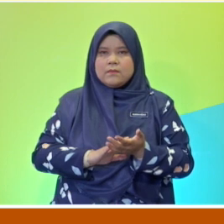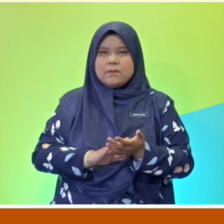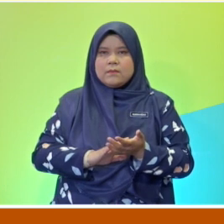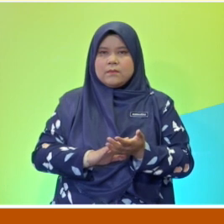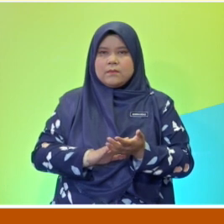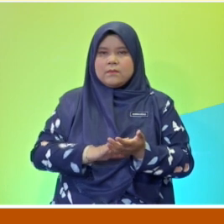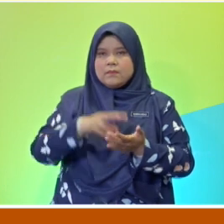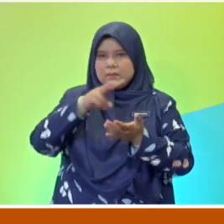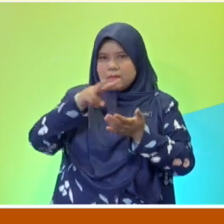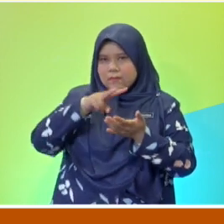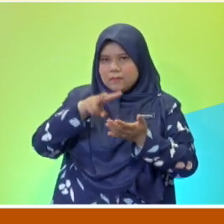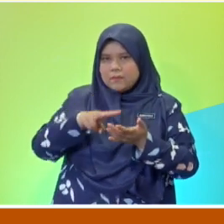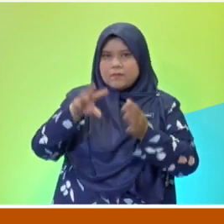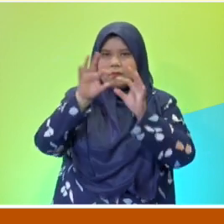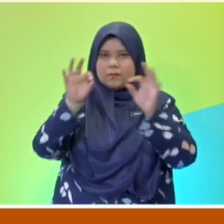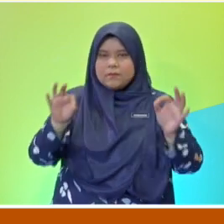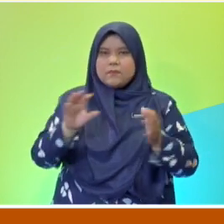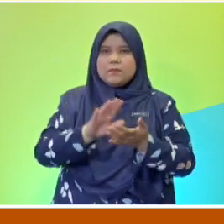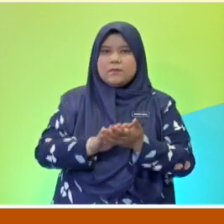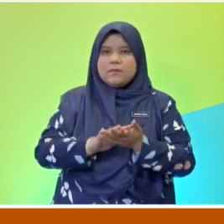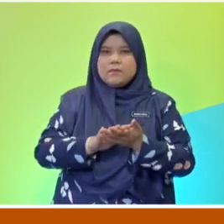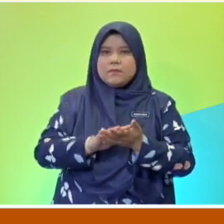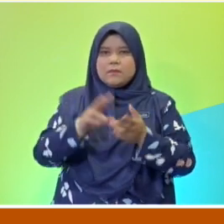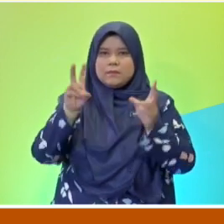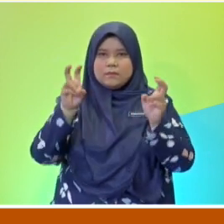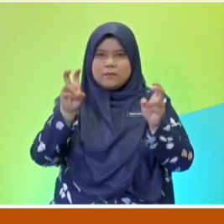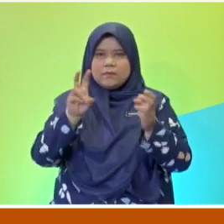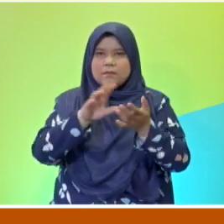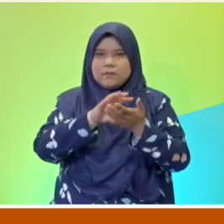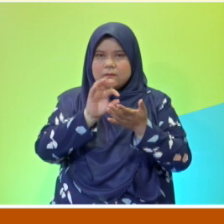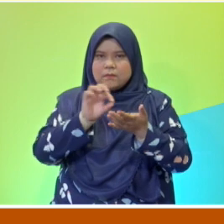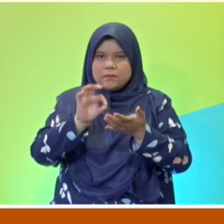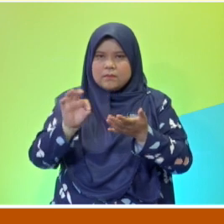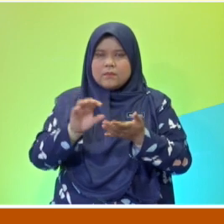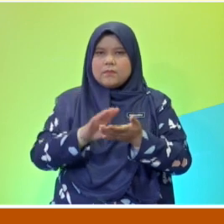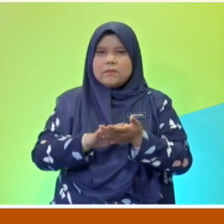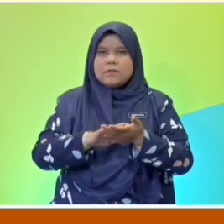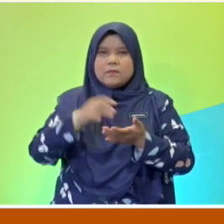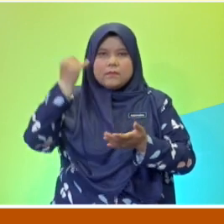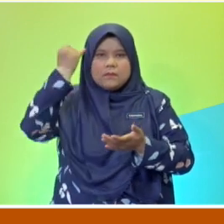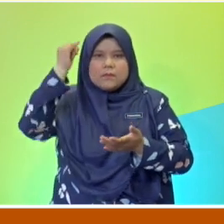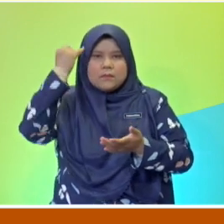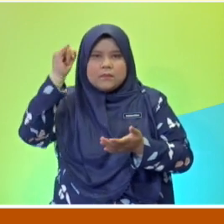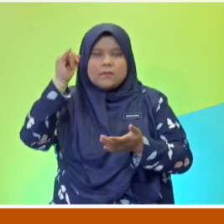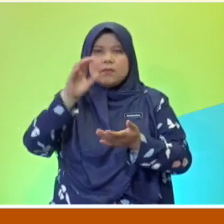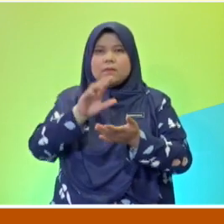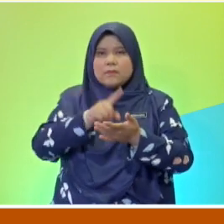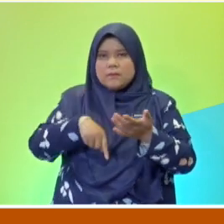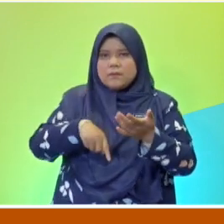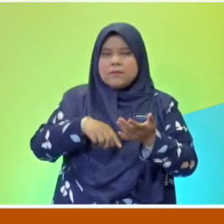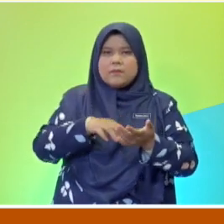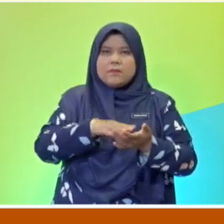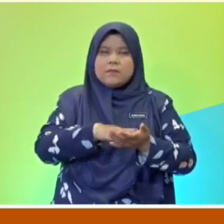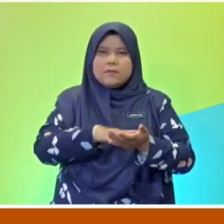reading a text, and this text, there's a title up there to give them the idea of what the text is going to be. I